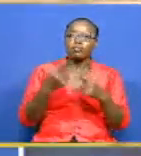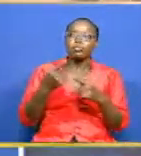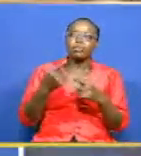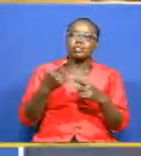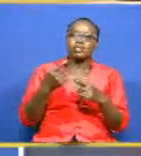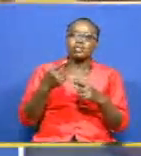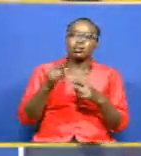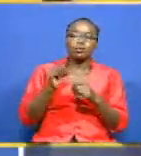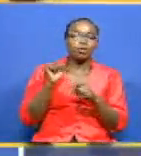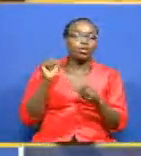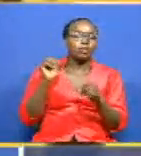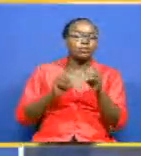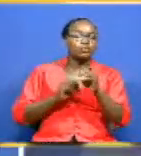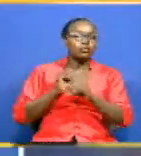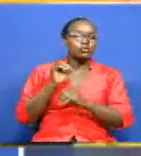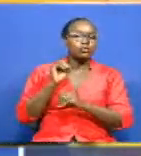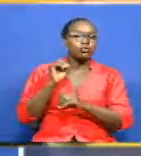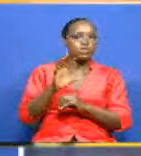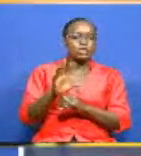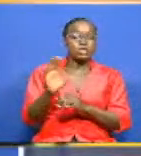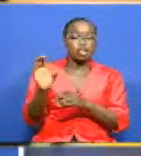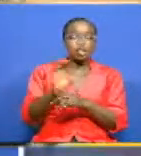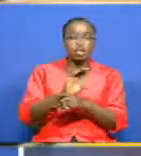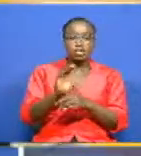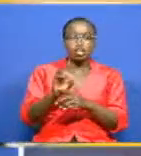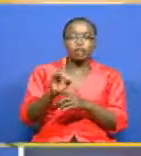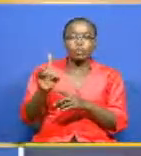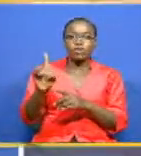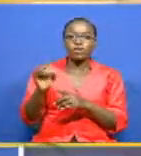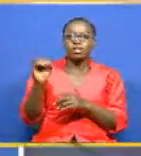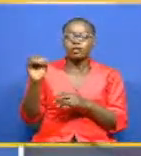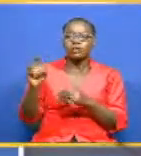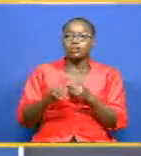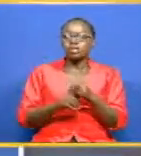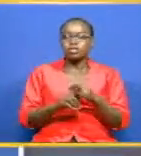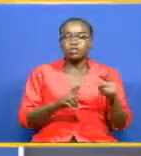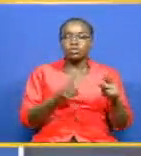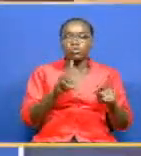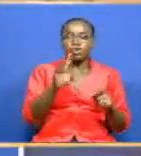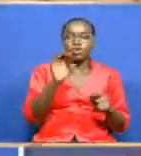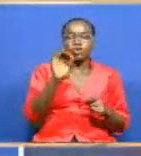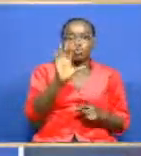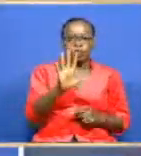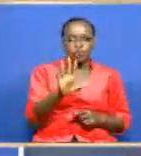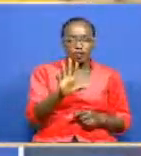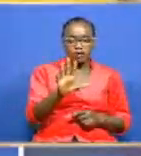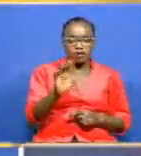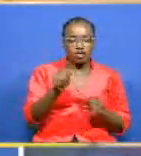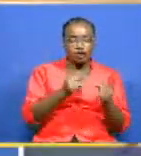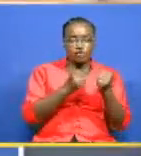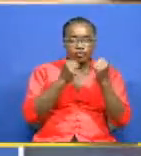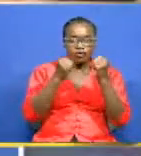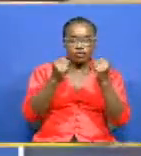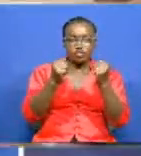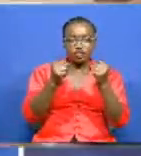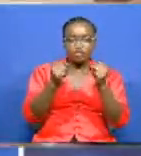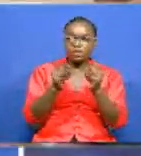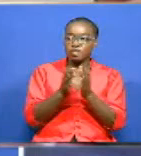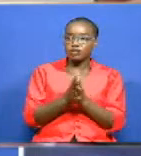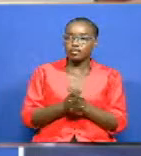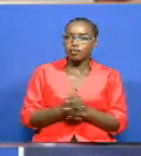shooting performances of Steph Curry's career to record 106-105 victory over the Toronto Raptors in San Francisco.